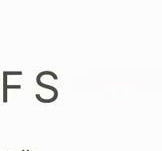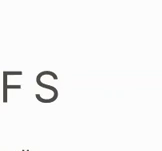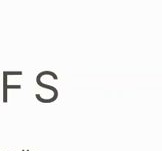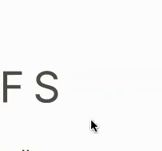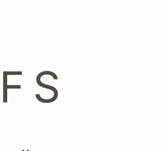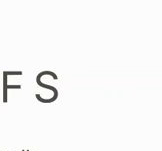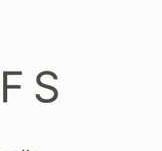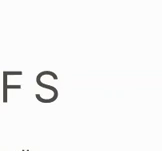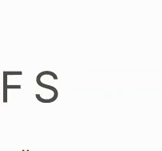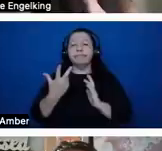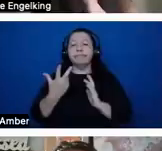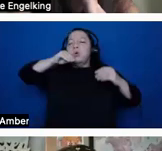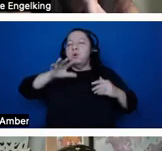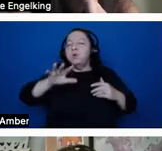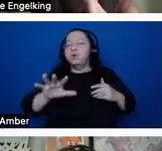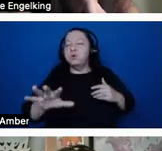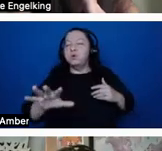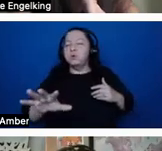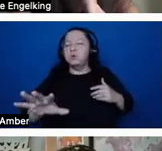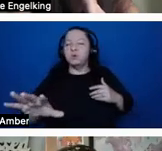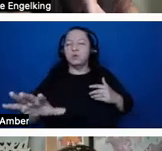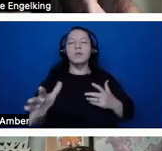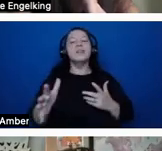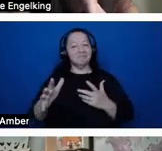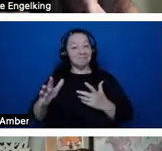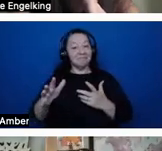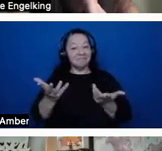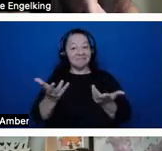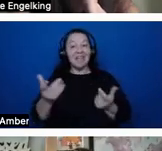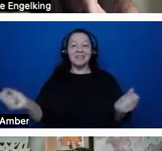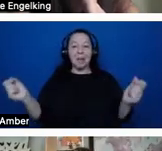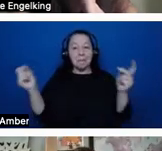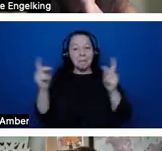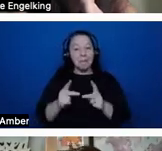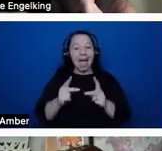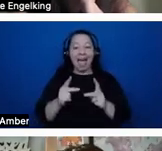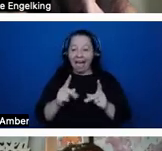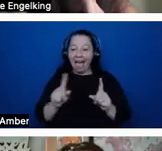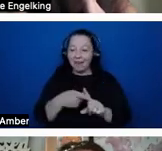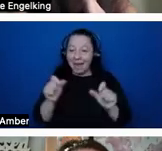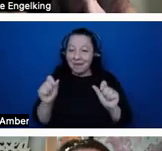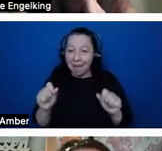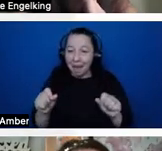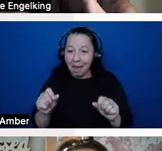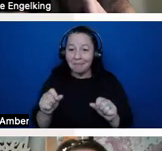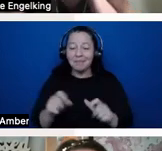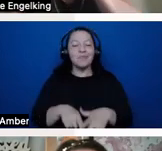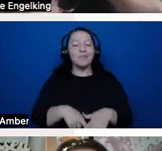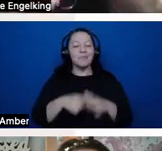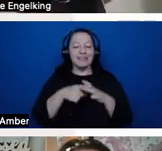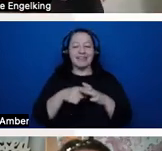All right, come back into space as you're able to, and we will just kind of get started on a really good